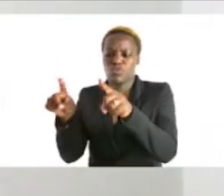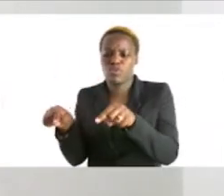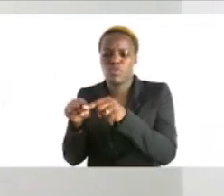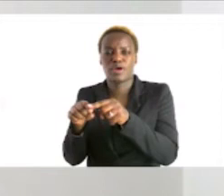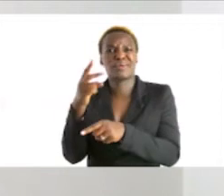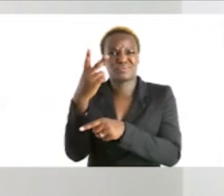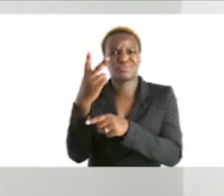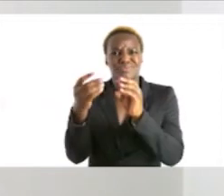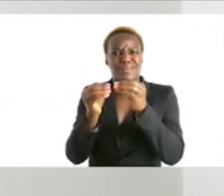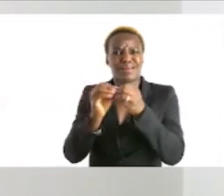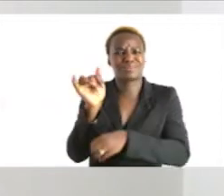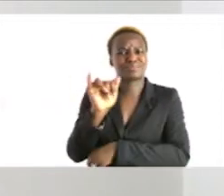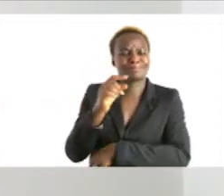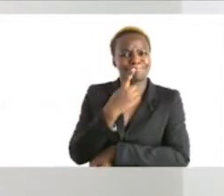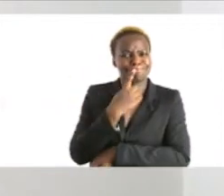2 numbers do we find here?